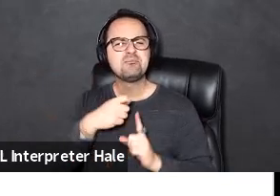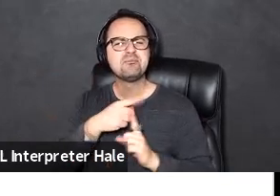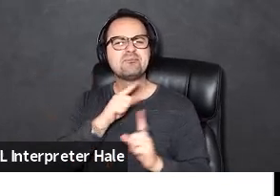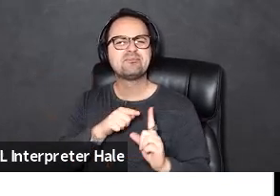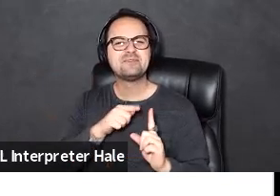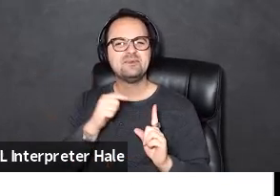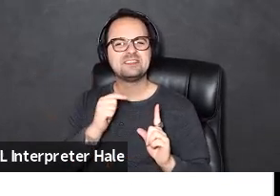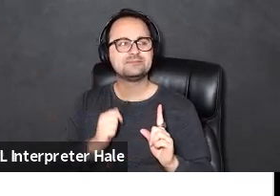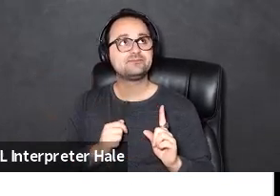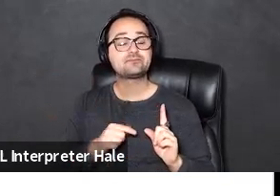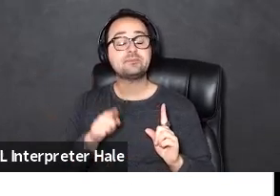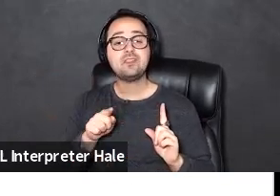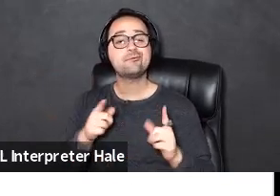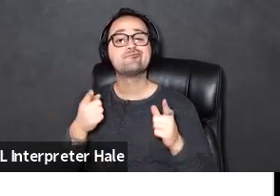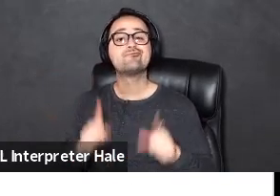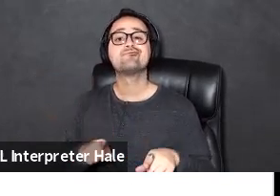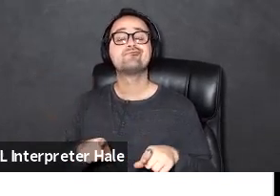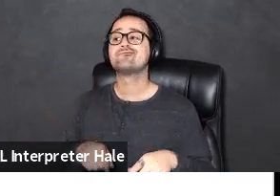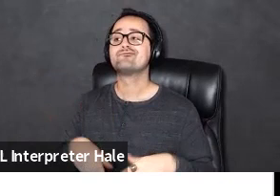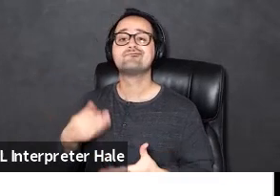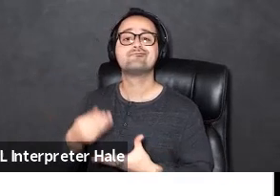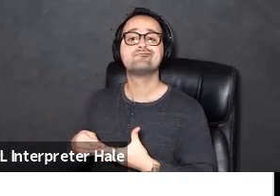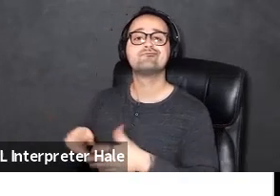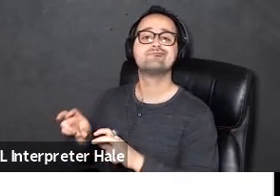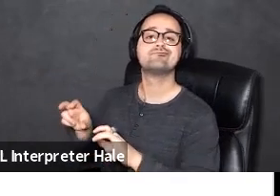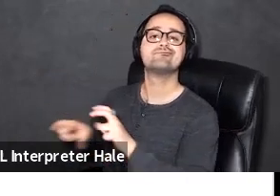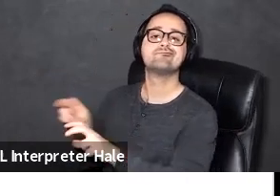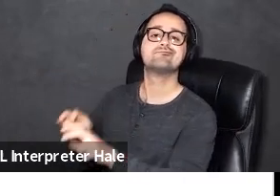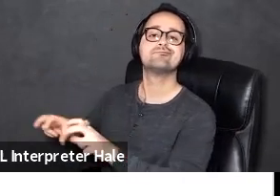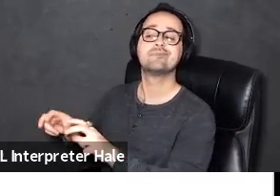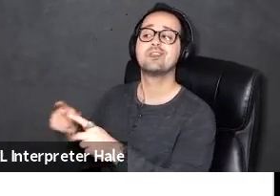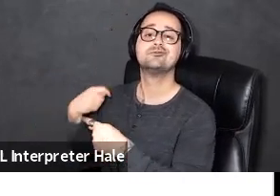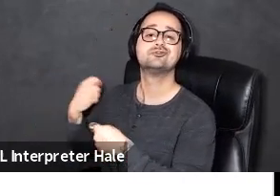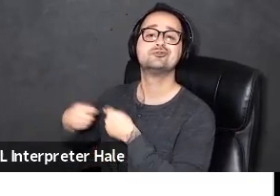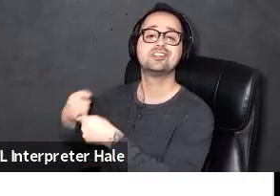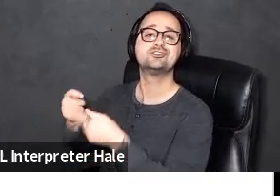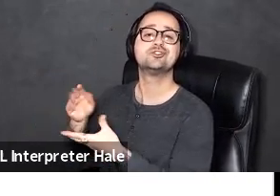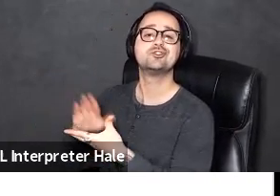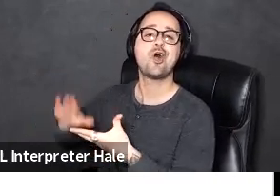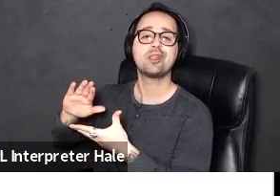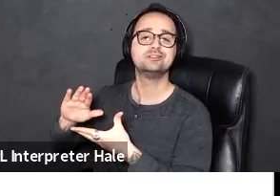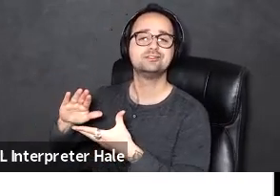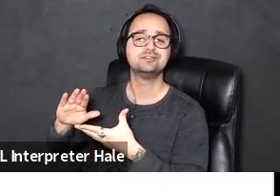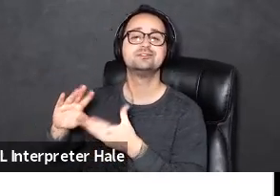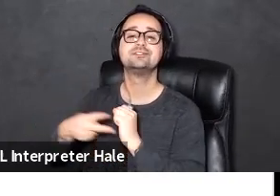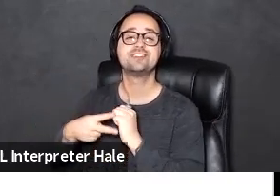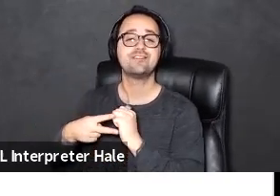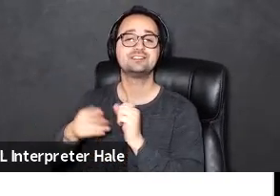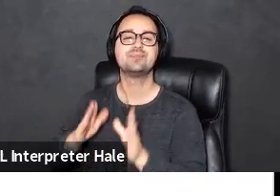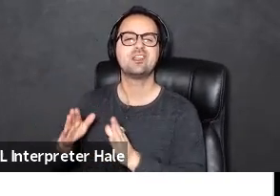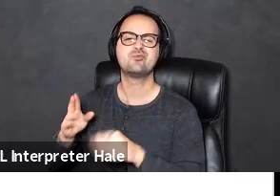is that if you happen to have funded in or are funding into a traditional college savings plan, a regular